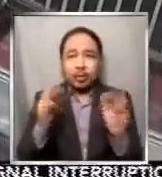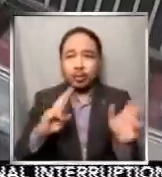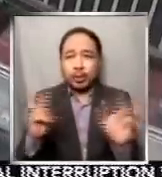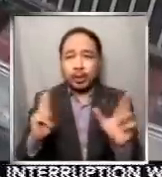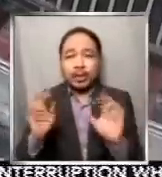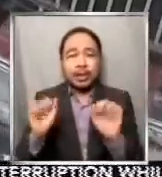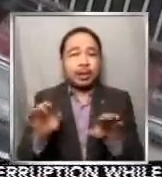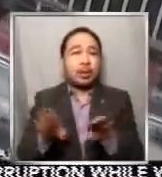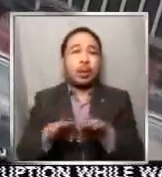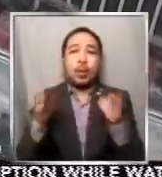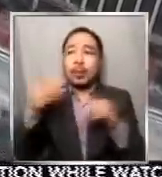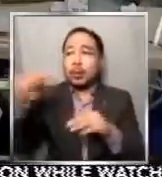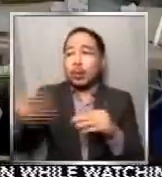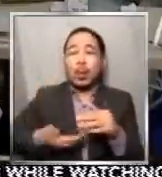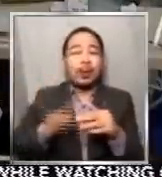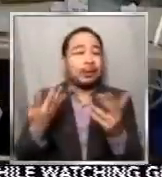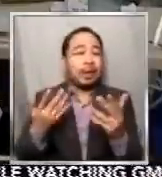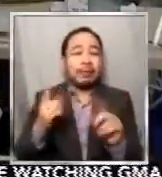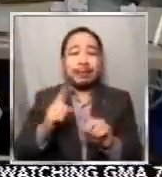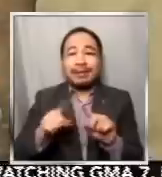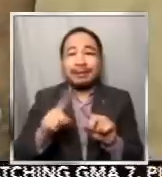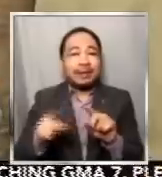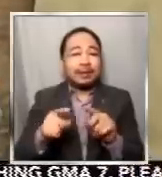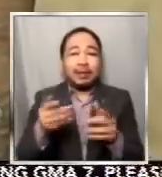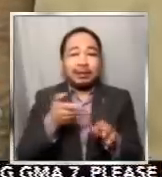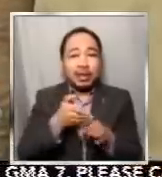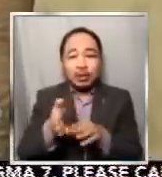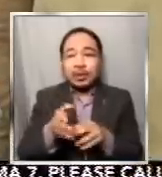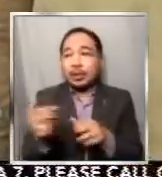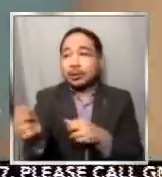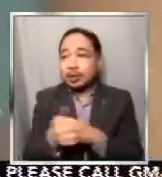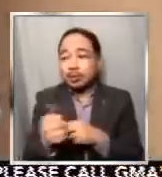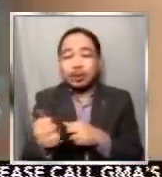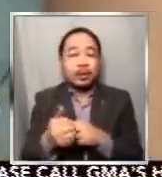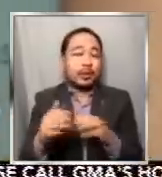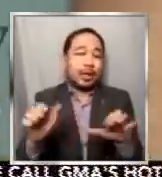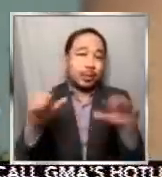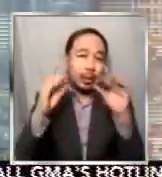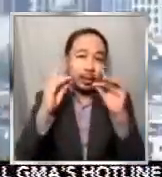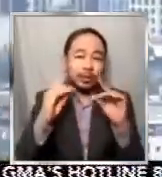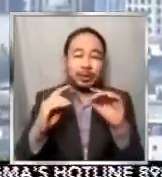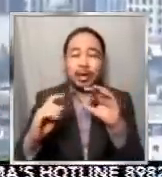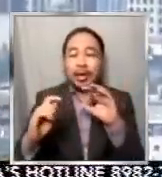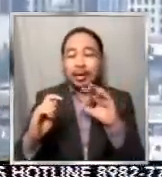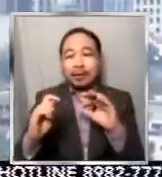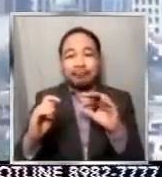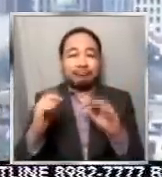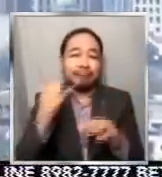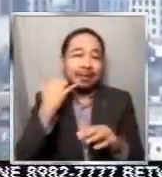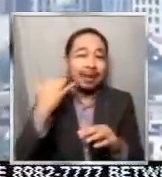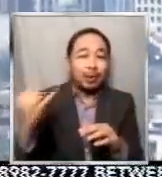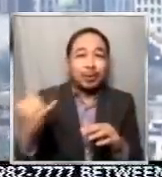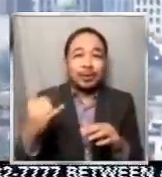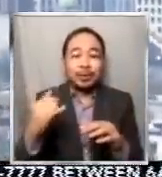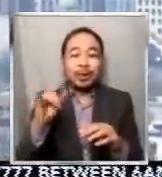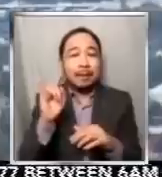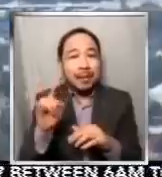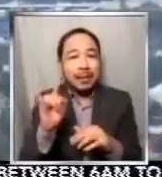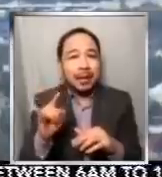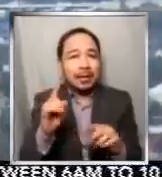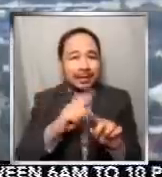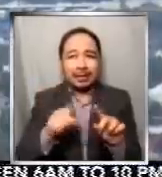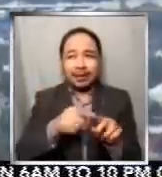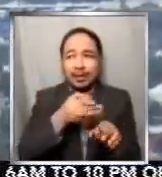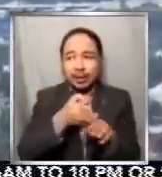industriya tulad ng transportasyon, edukasyon, telecommunications at maging media. Mga industriyang may itinakdang restrictions